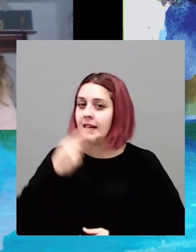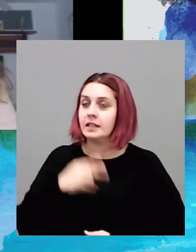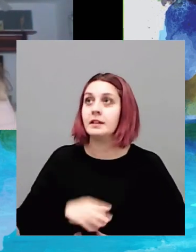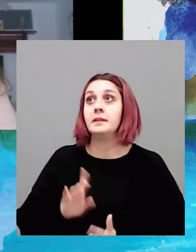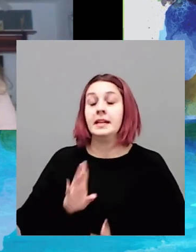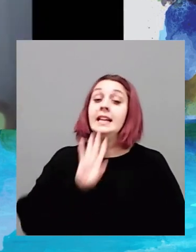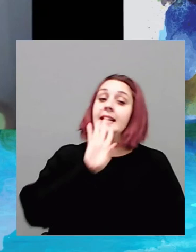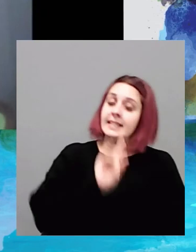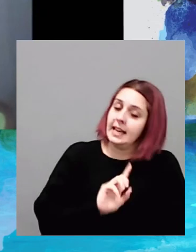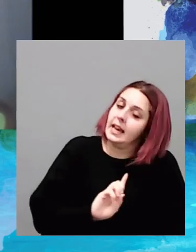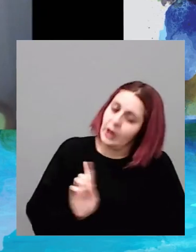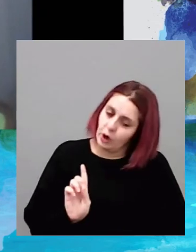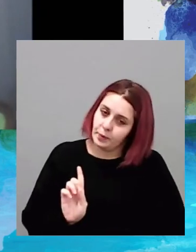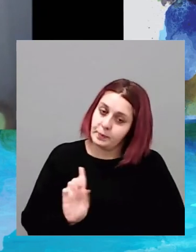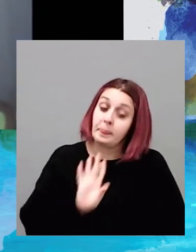Well, yes and no.